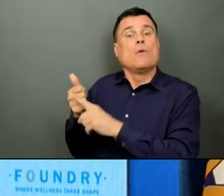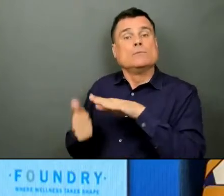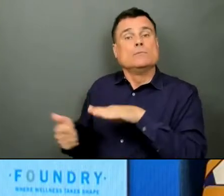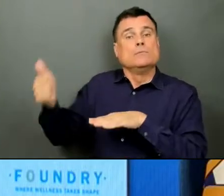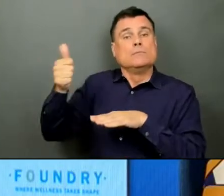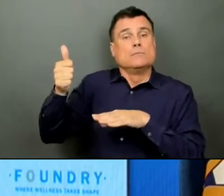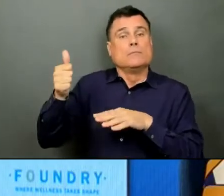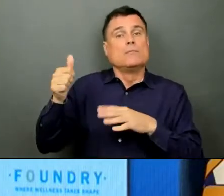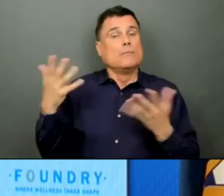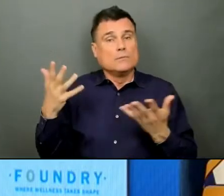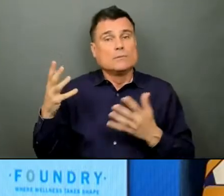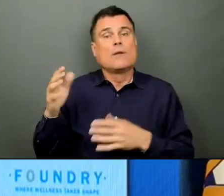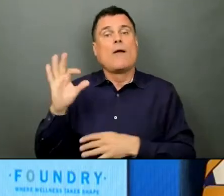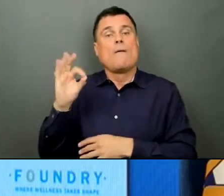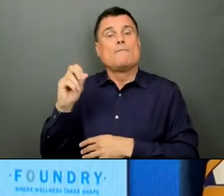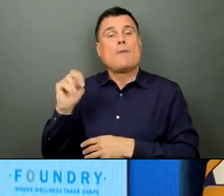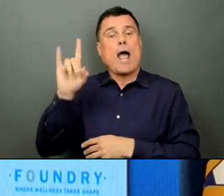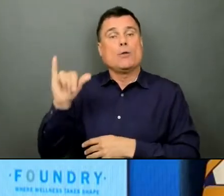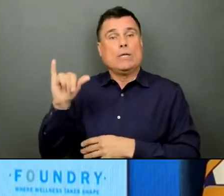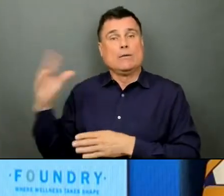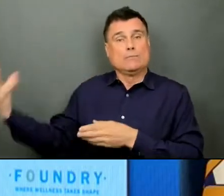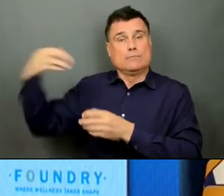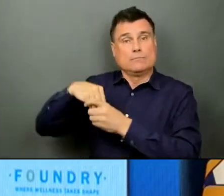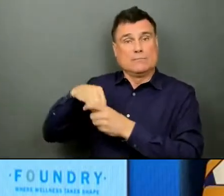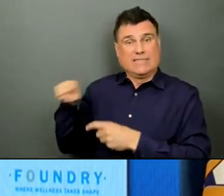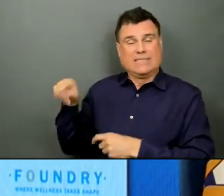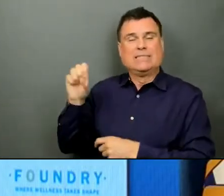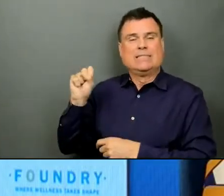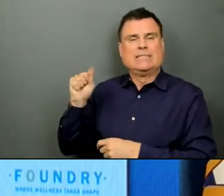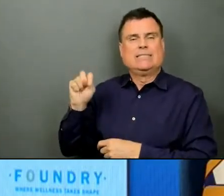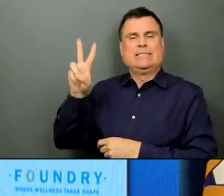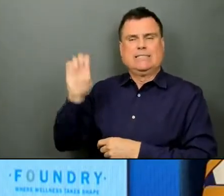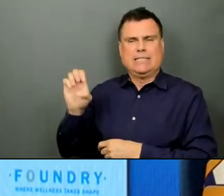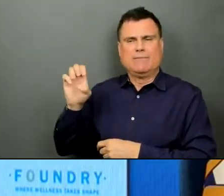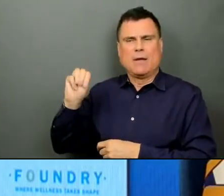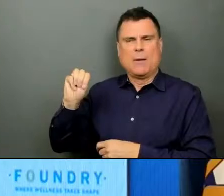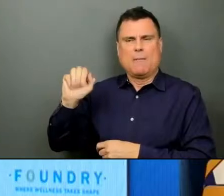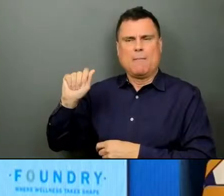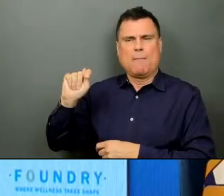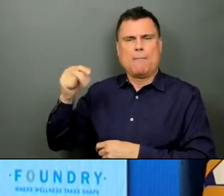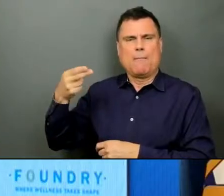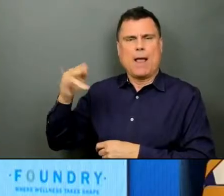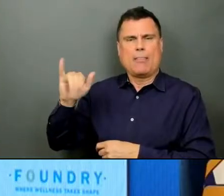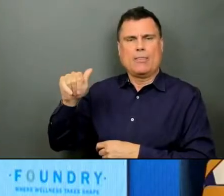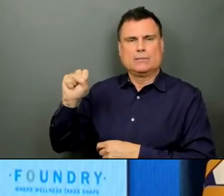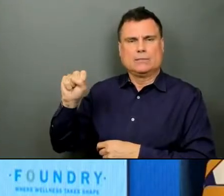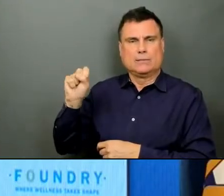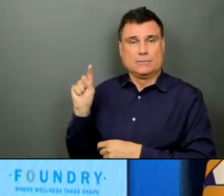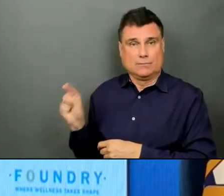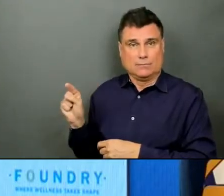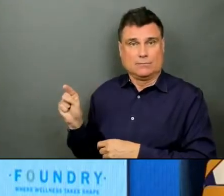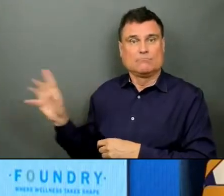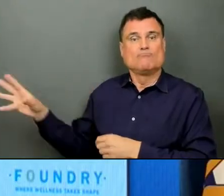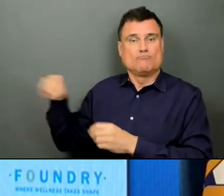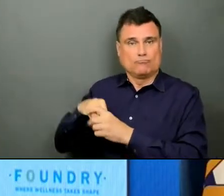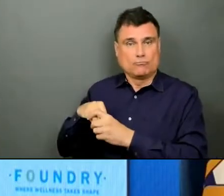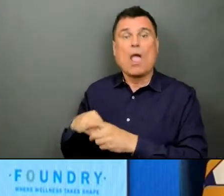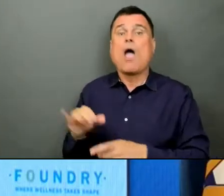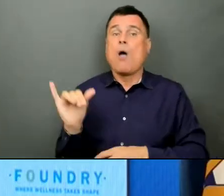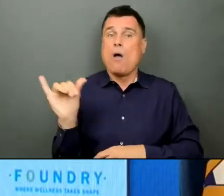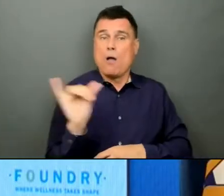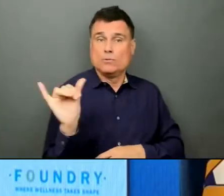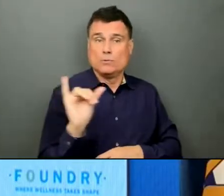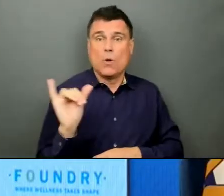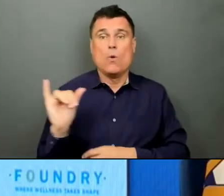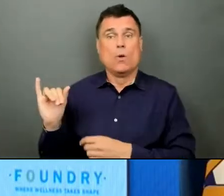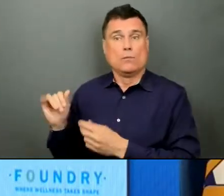and we will hear from in a couple of minutes, Sydney Spence, a valued youth peer advisor, and Christine Harris, a family